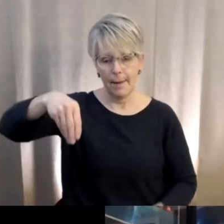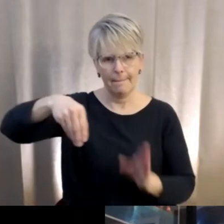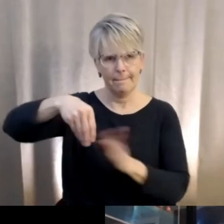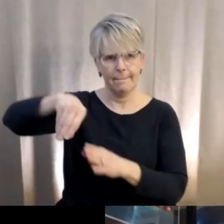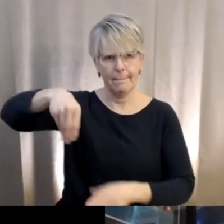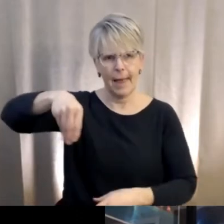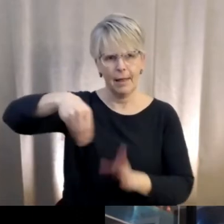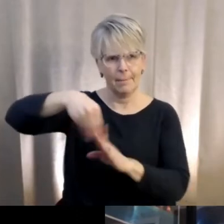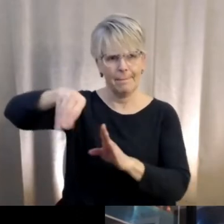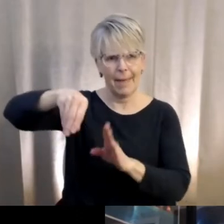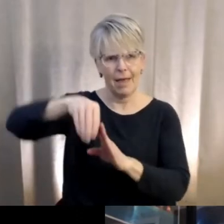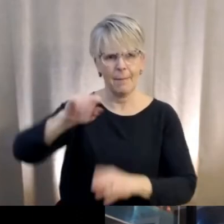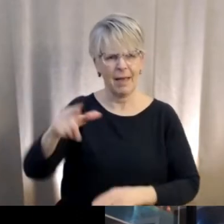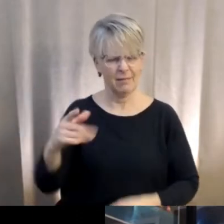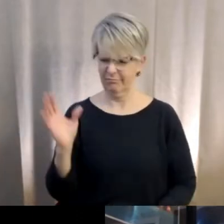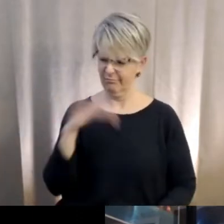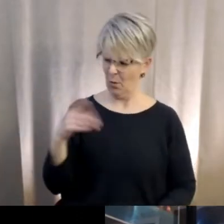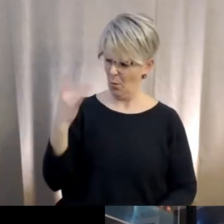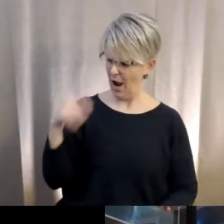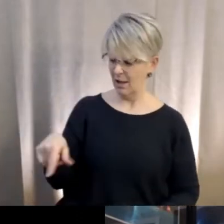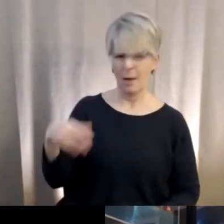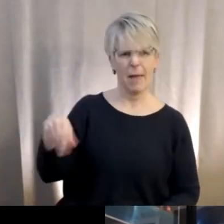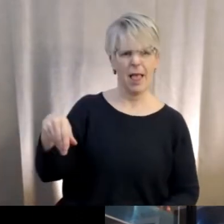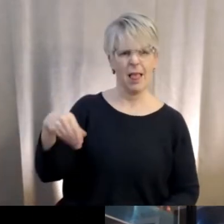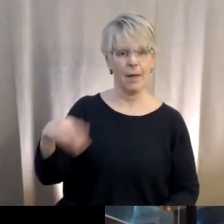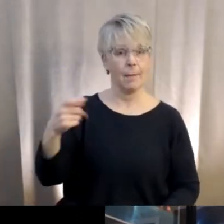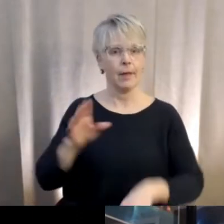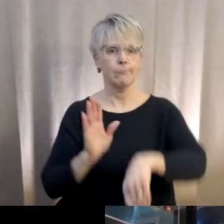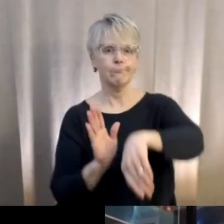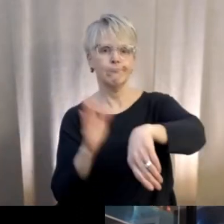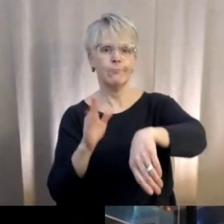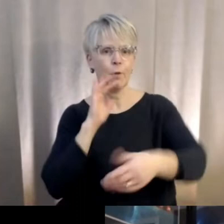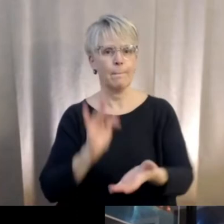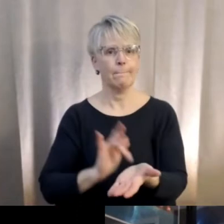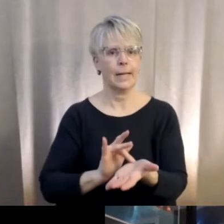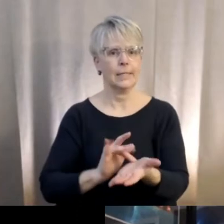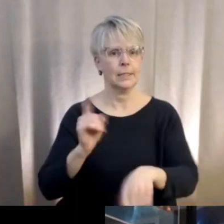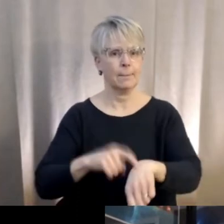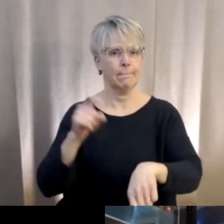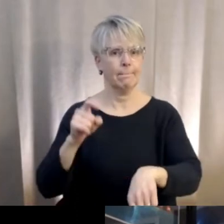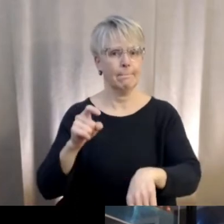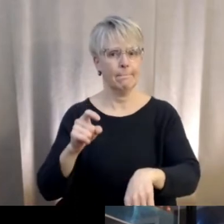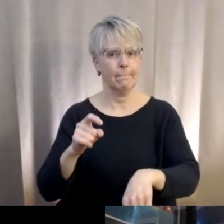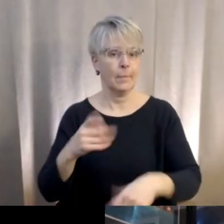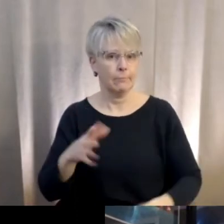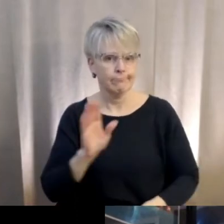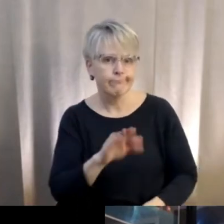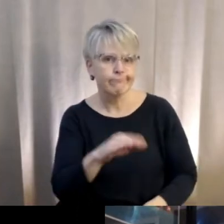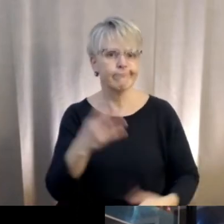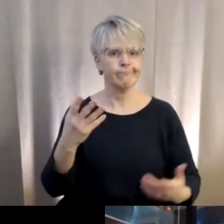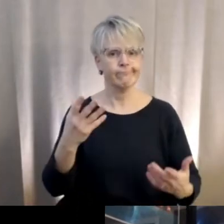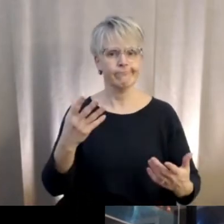the dog doing ringing this bell? It's weird. It's like, well, maybe it's a medication alert and the person is alerted at certain times to take certain